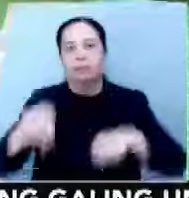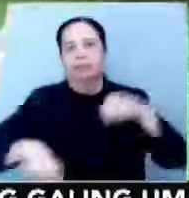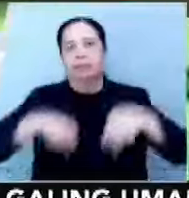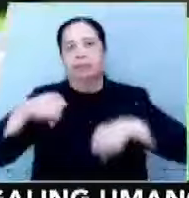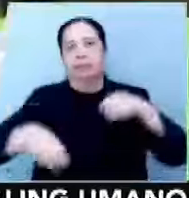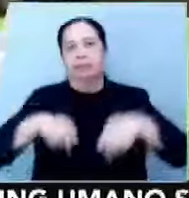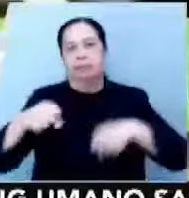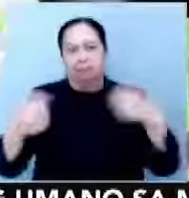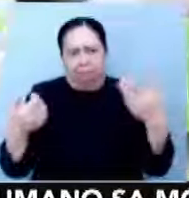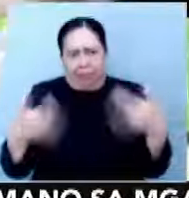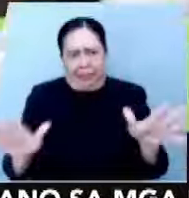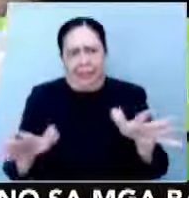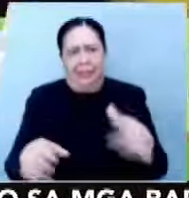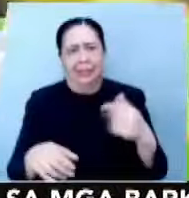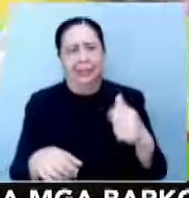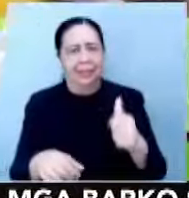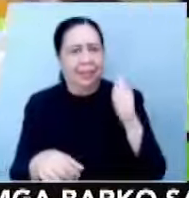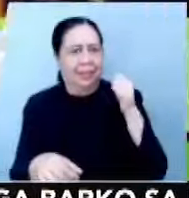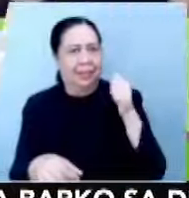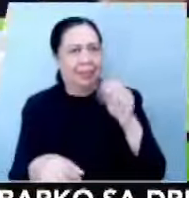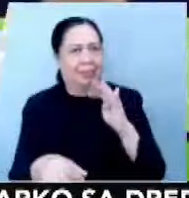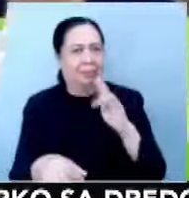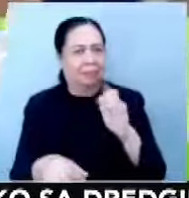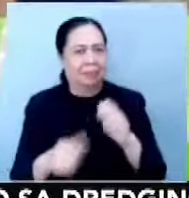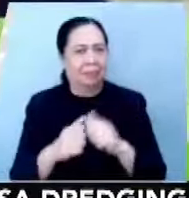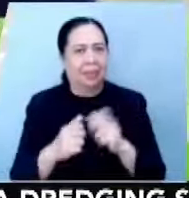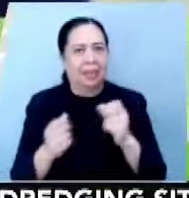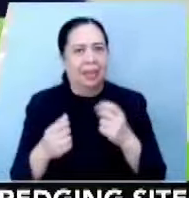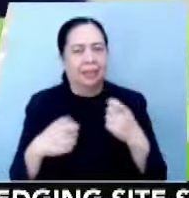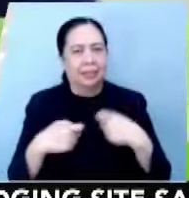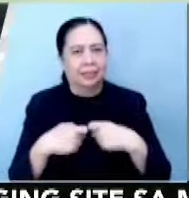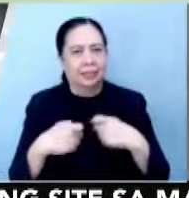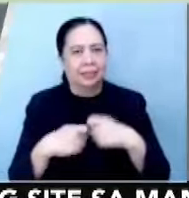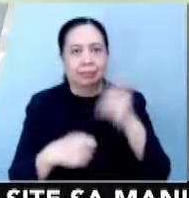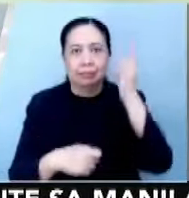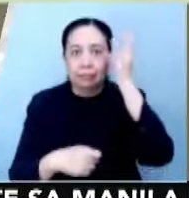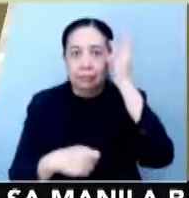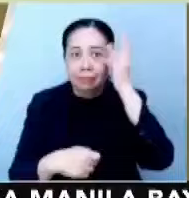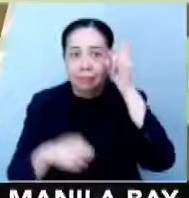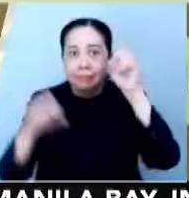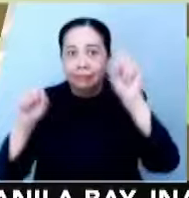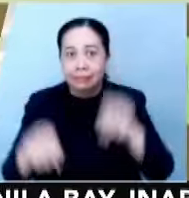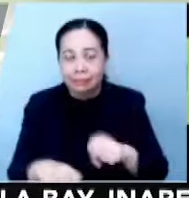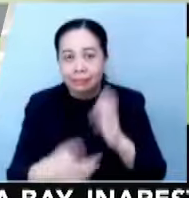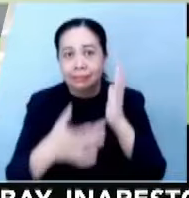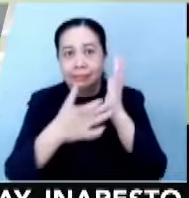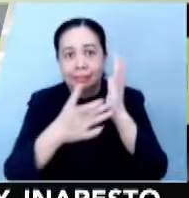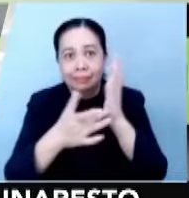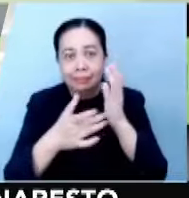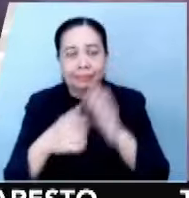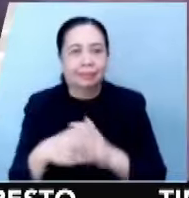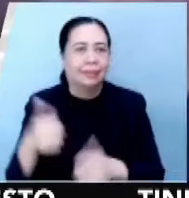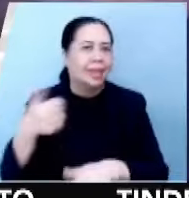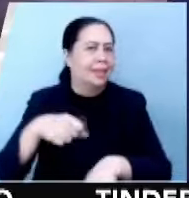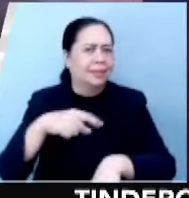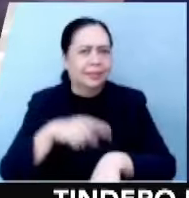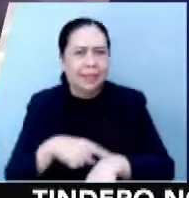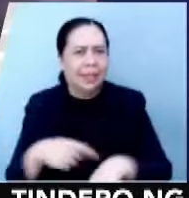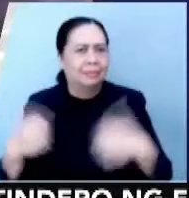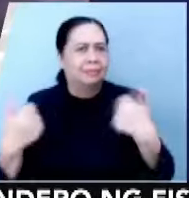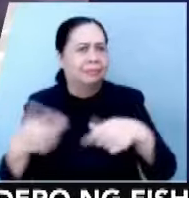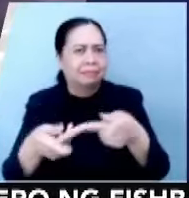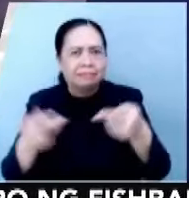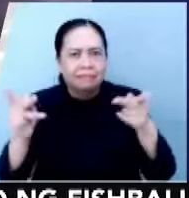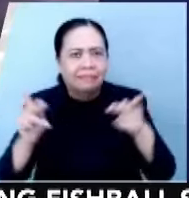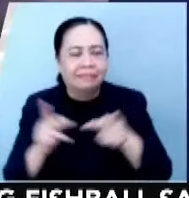sa likod ng bike, na kayang mag-supply ng internet at enerhiya to gadgets. Anytime, anywhere. We actually attached